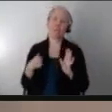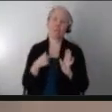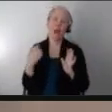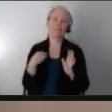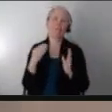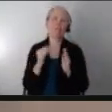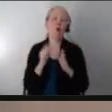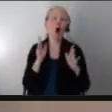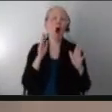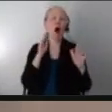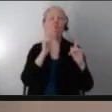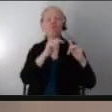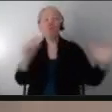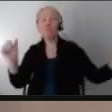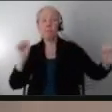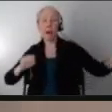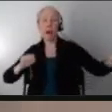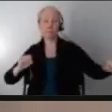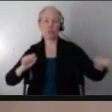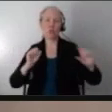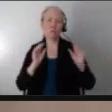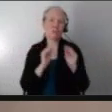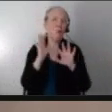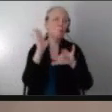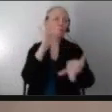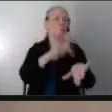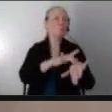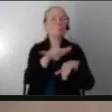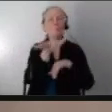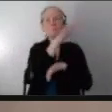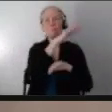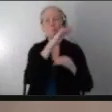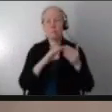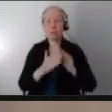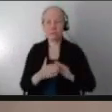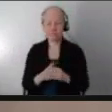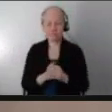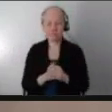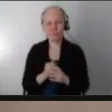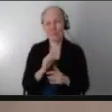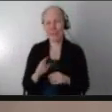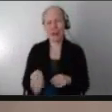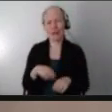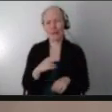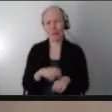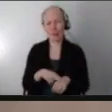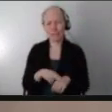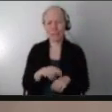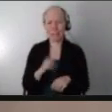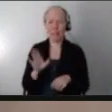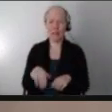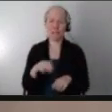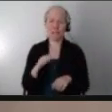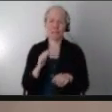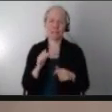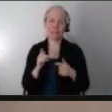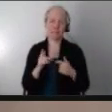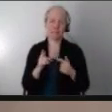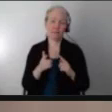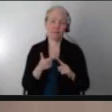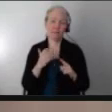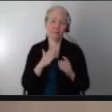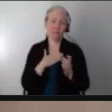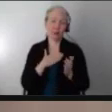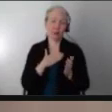the community. And of course, those are things that from a center that I do and that